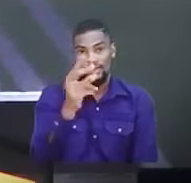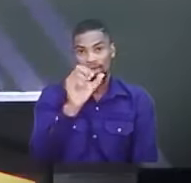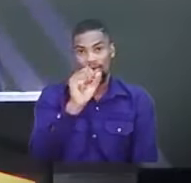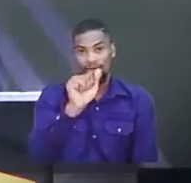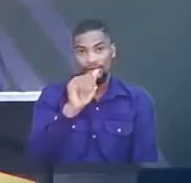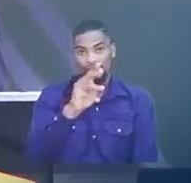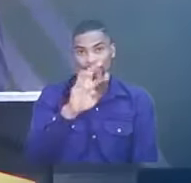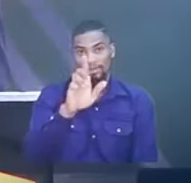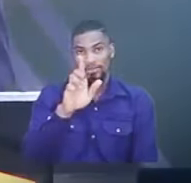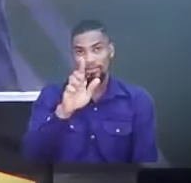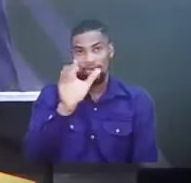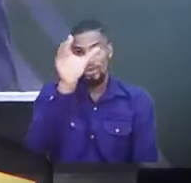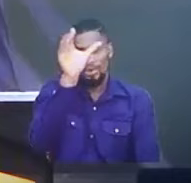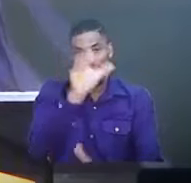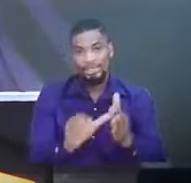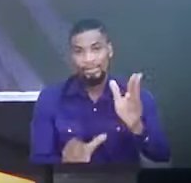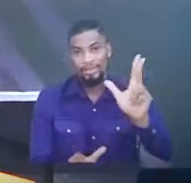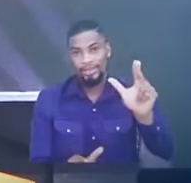1 to 3.